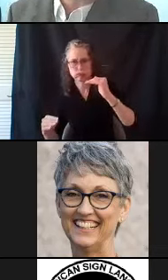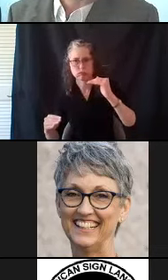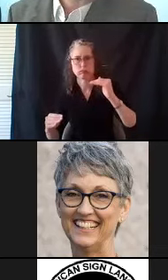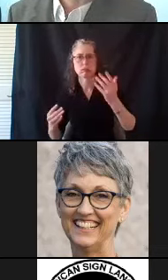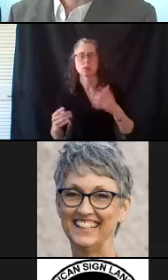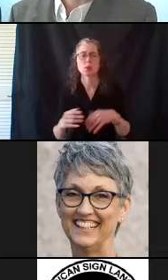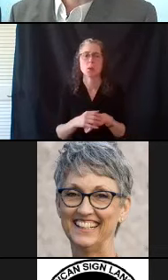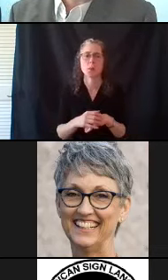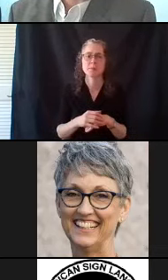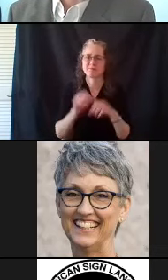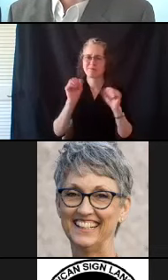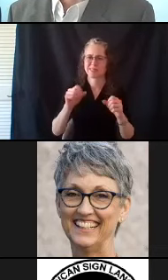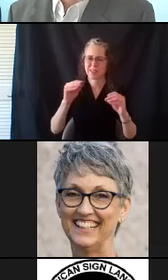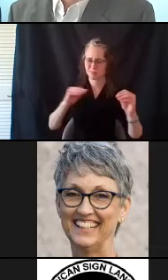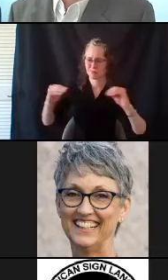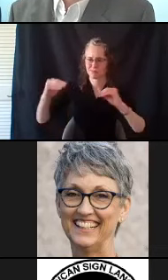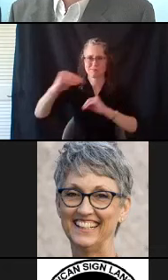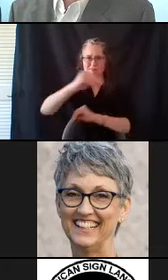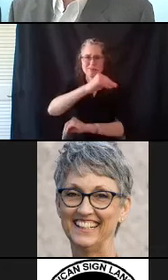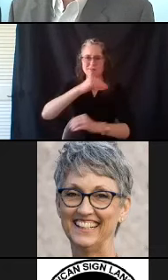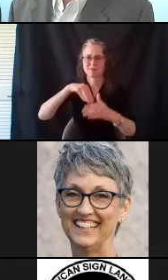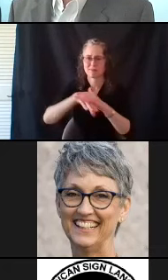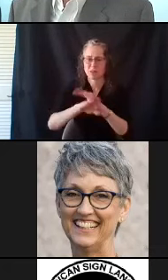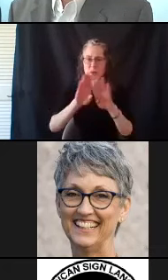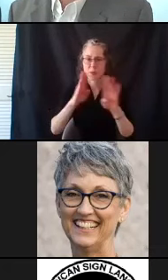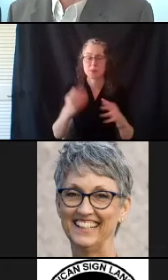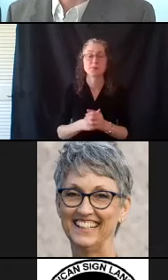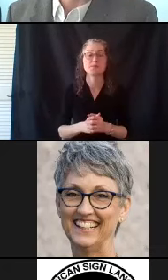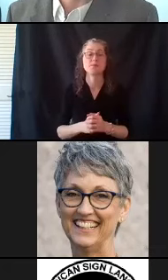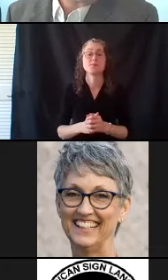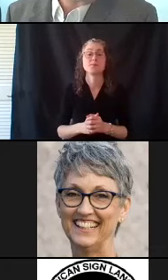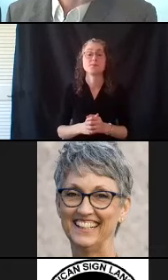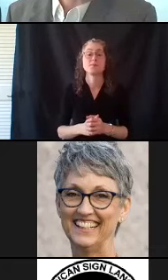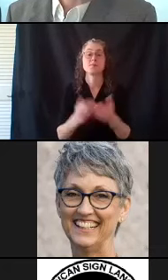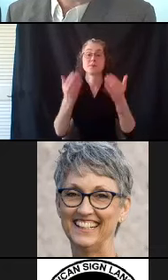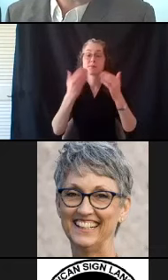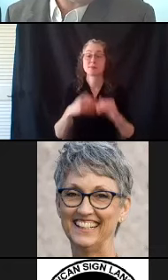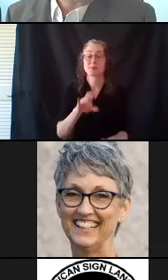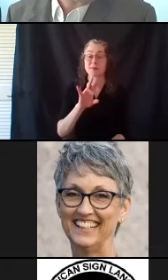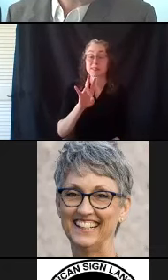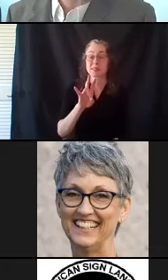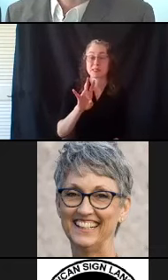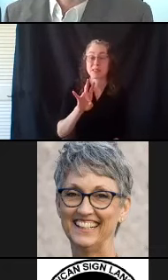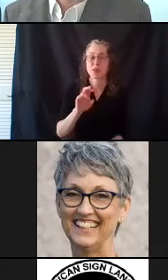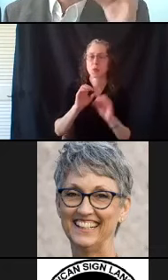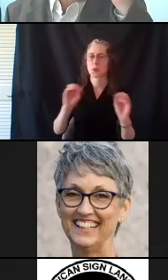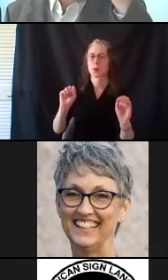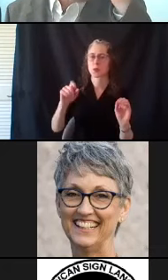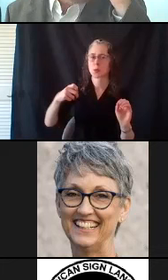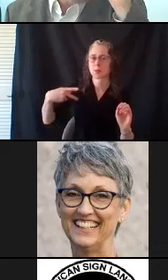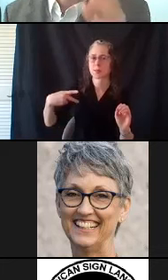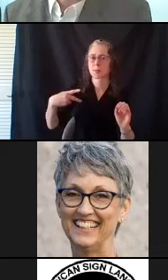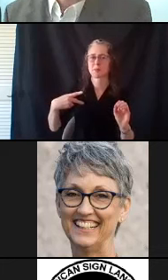back end. Myth number 6 that we're going to dispel is also that zero-step entrance is